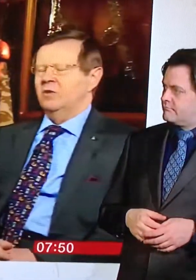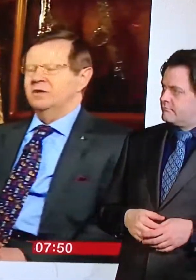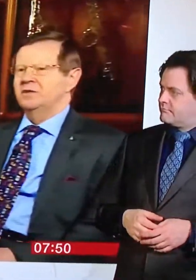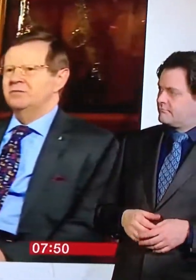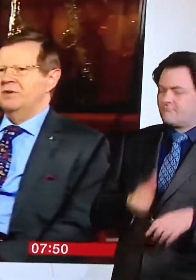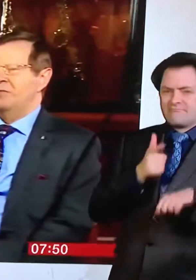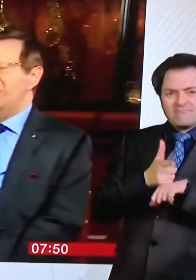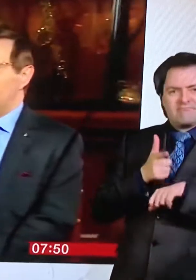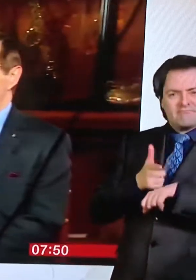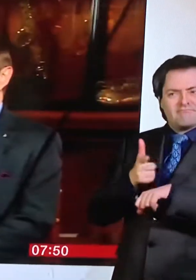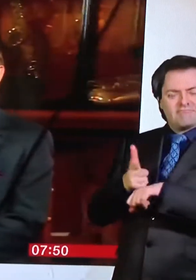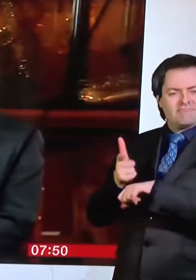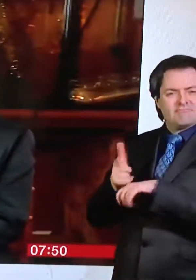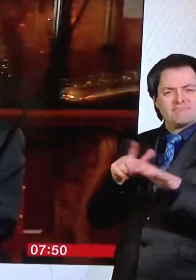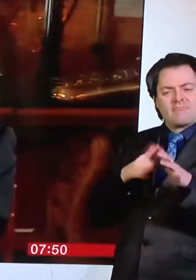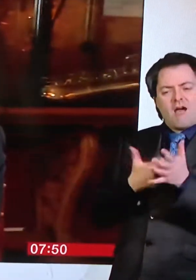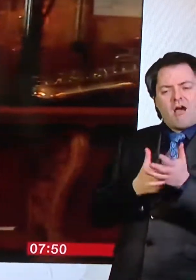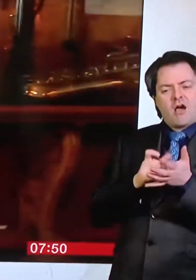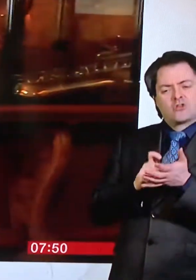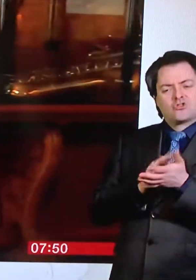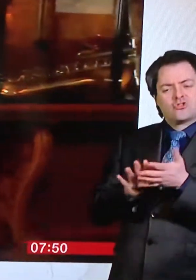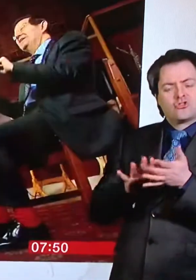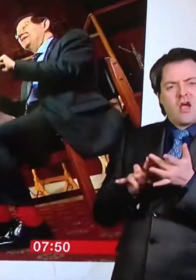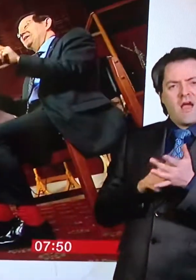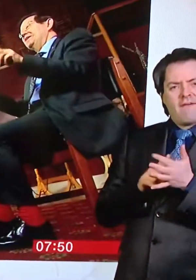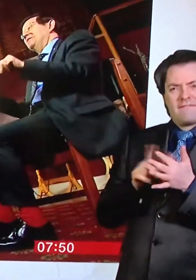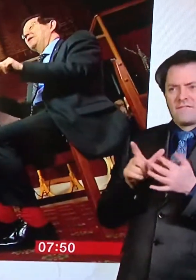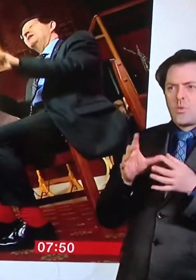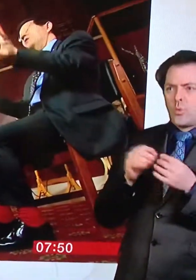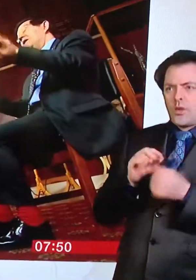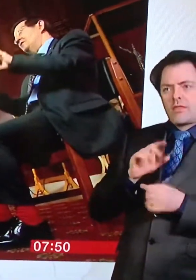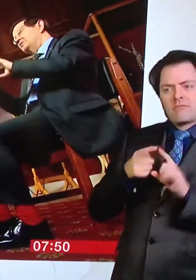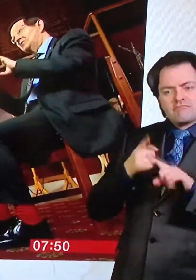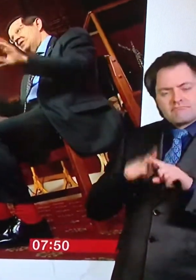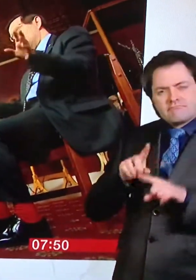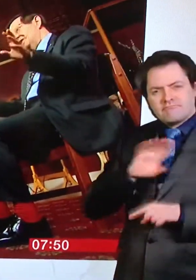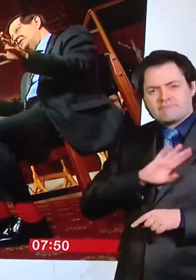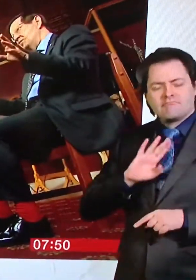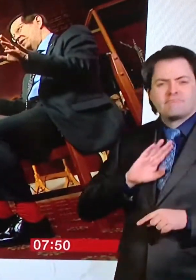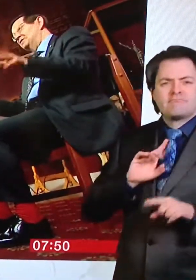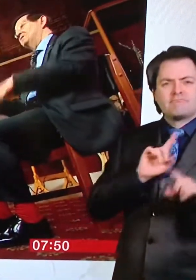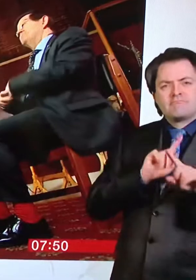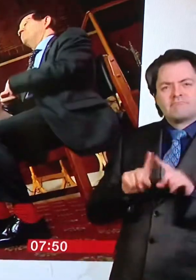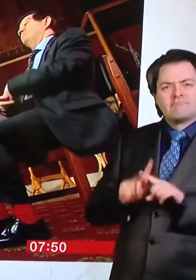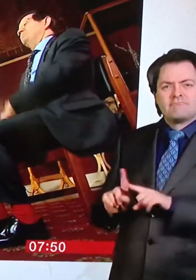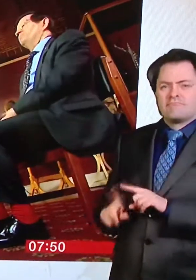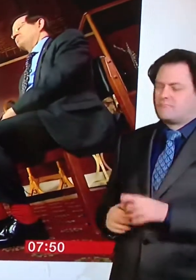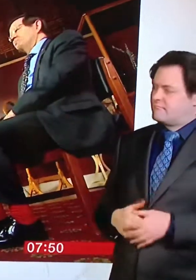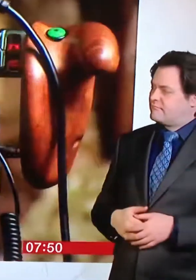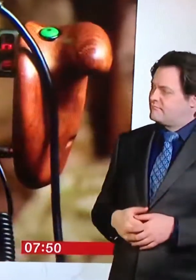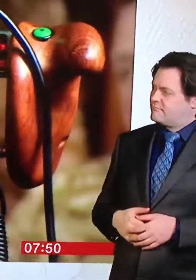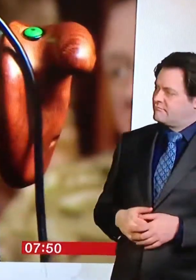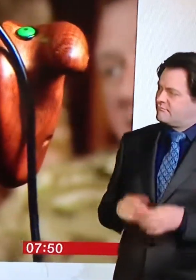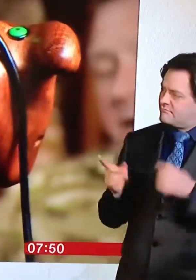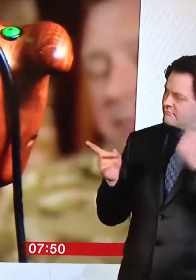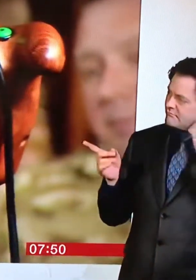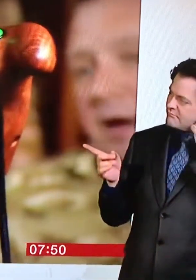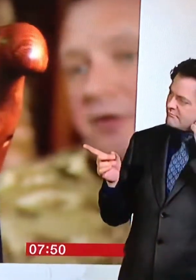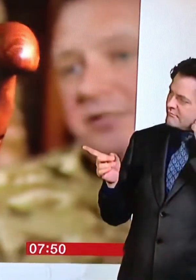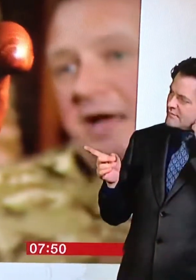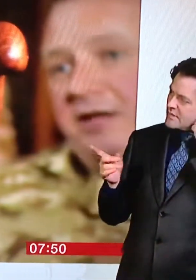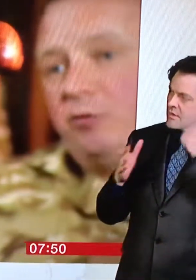huge archive project has begun. Interviews with veterans are being recorded. It was a wonderful experience. More veterans are being urged